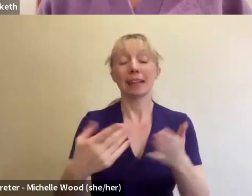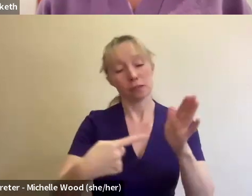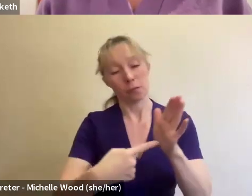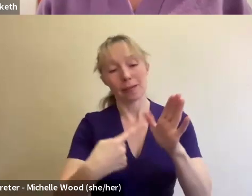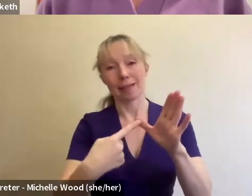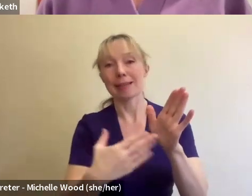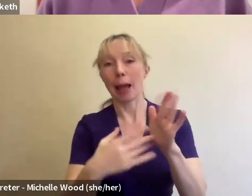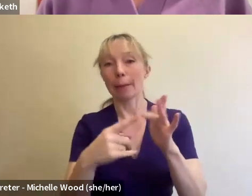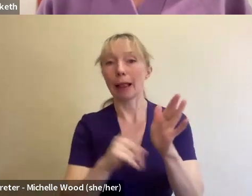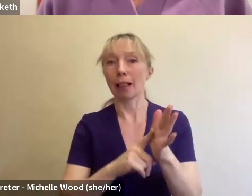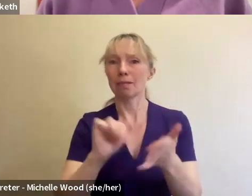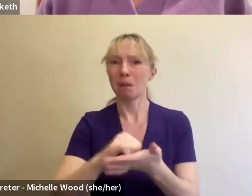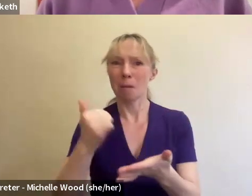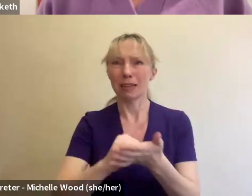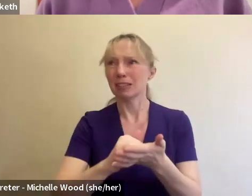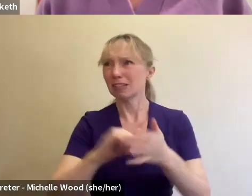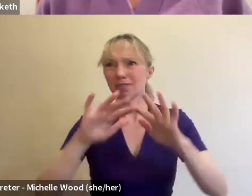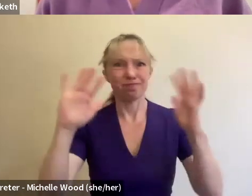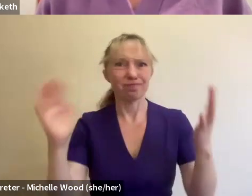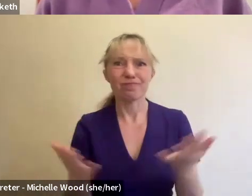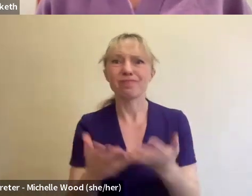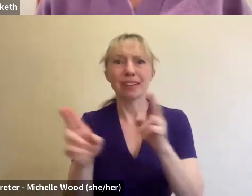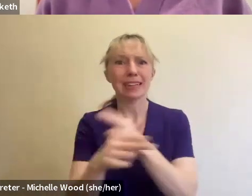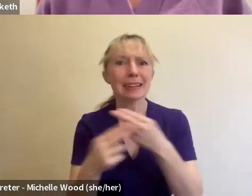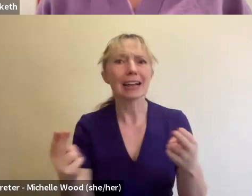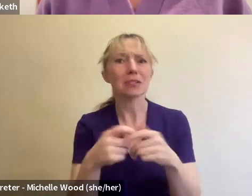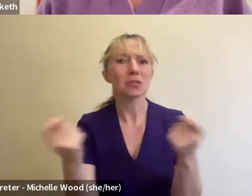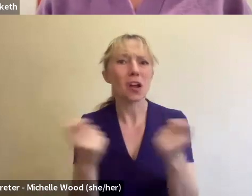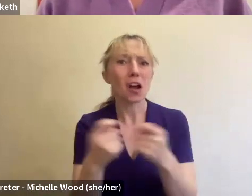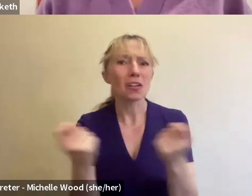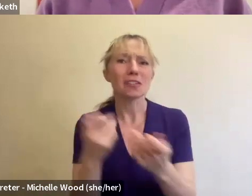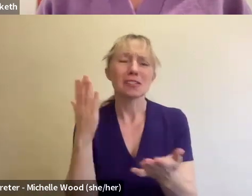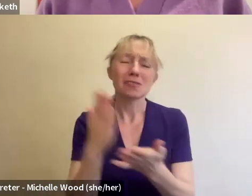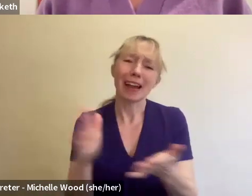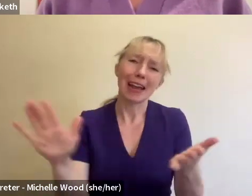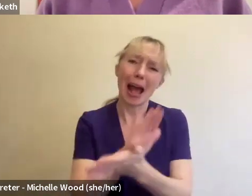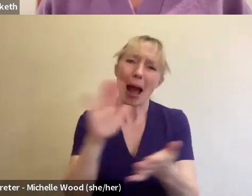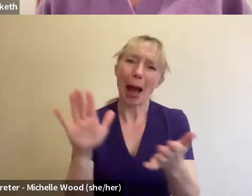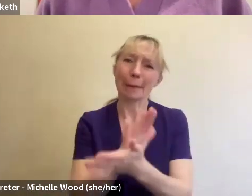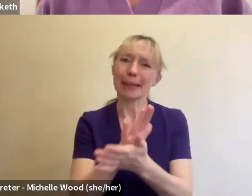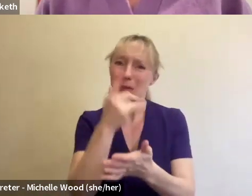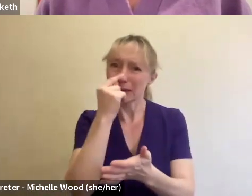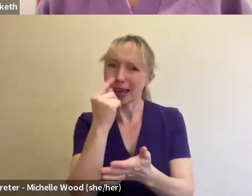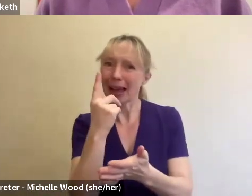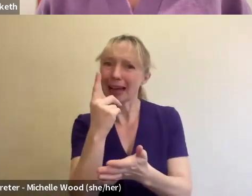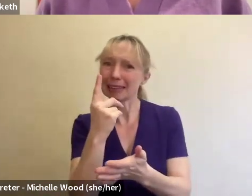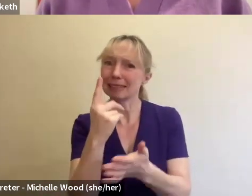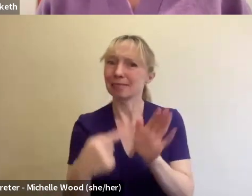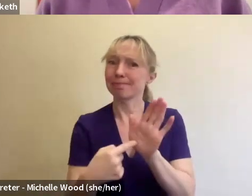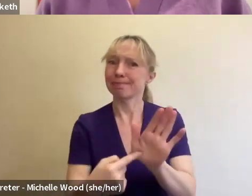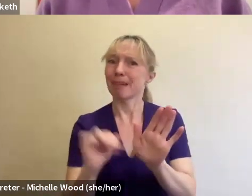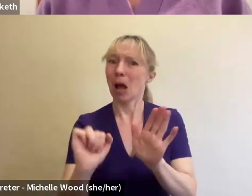published widely in international journals, and we're delighted to have been able to feature her work in this issue